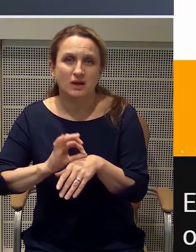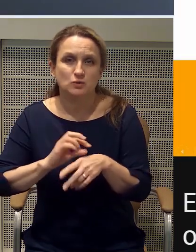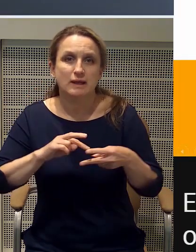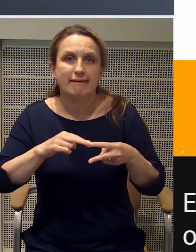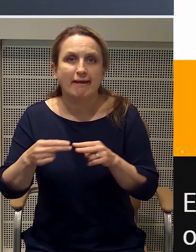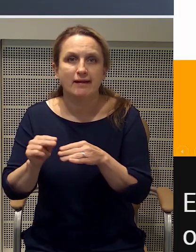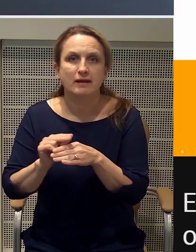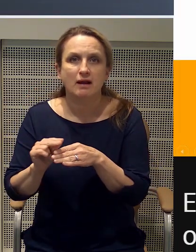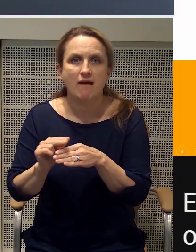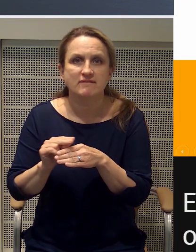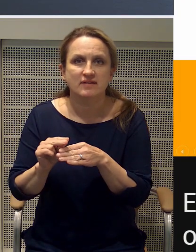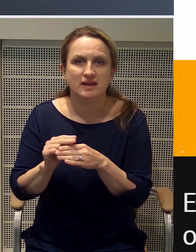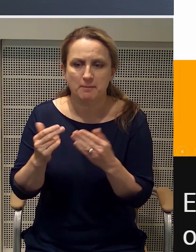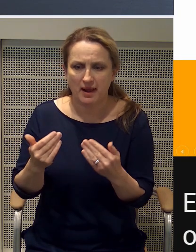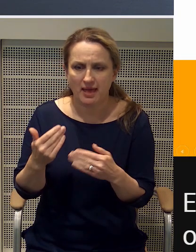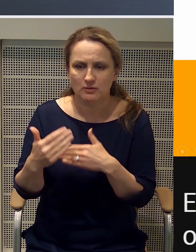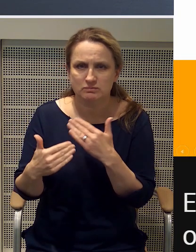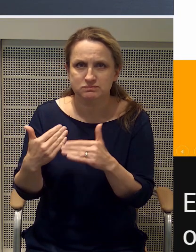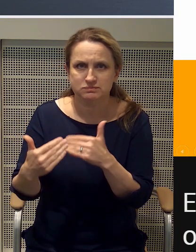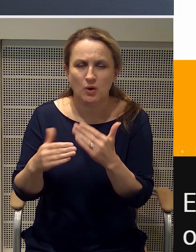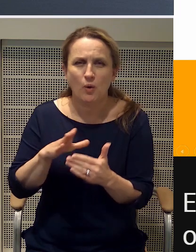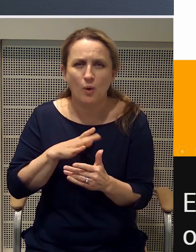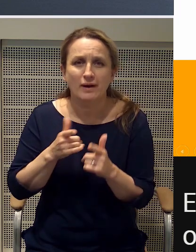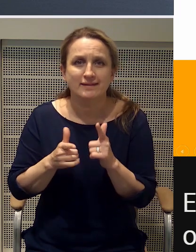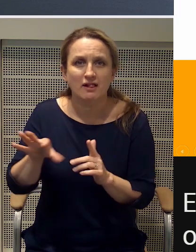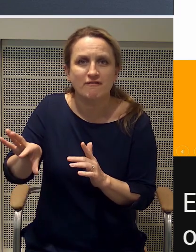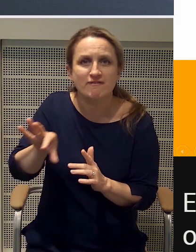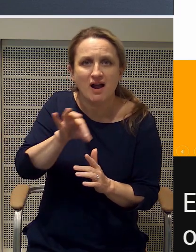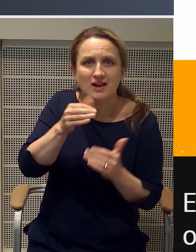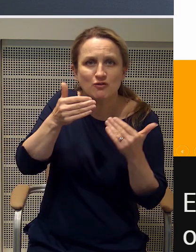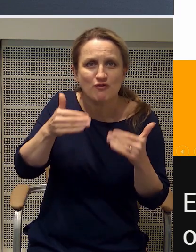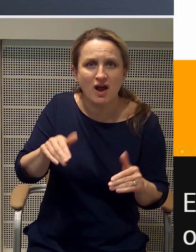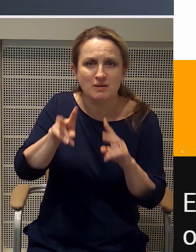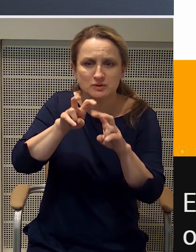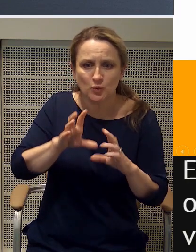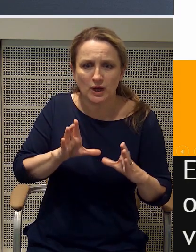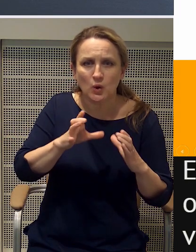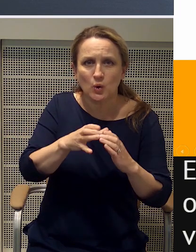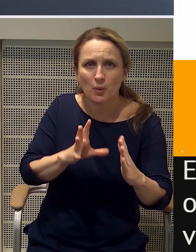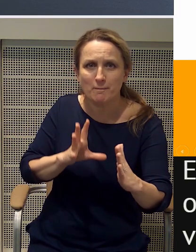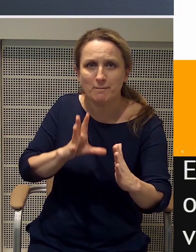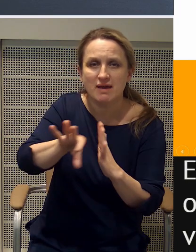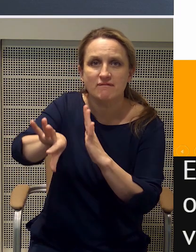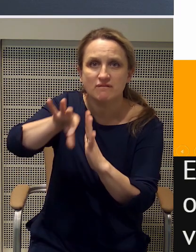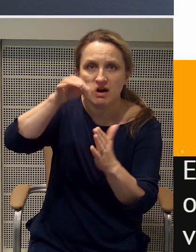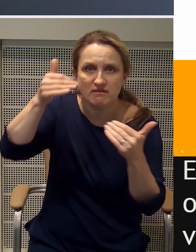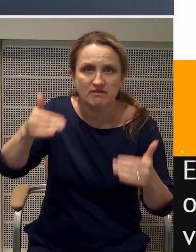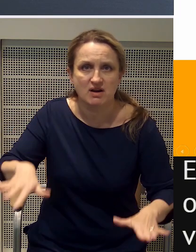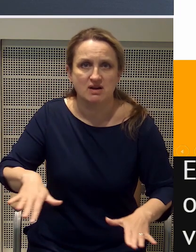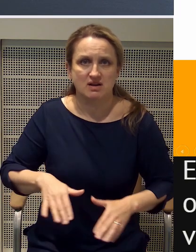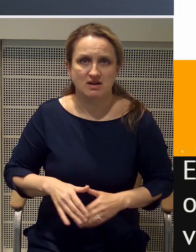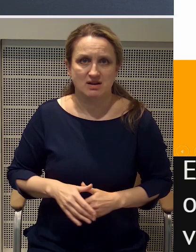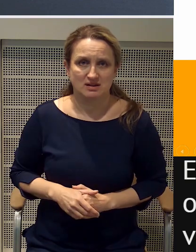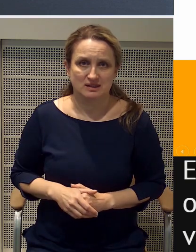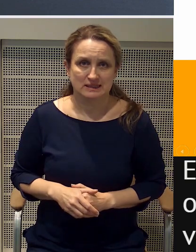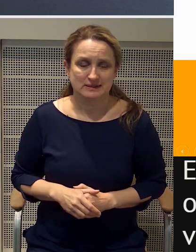us anymore. And there's ongoing research on gene therapy, and